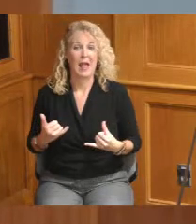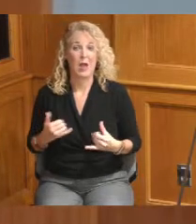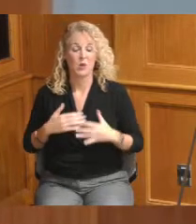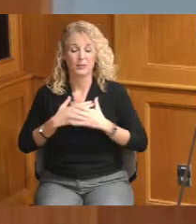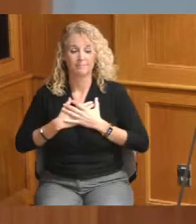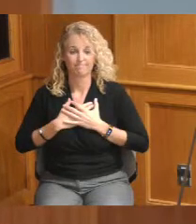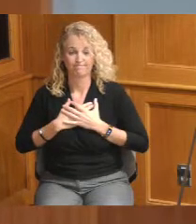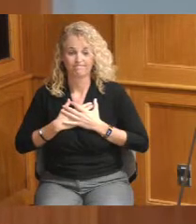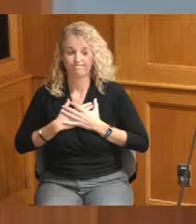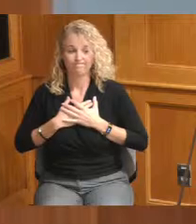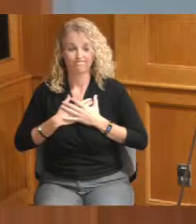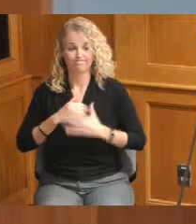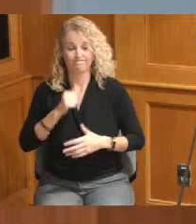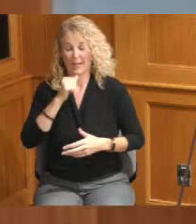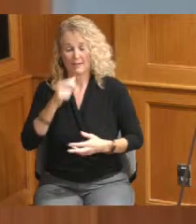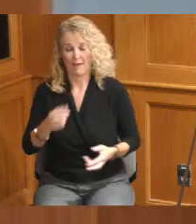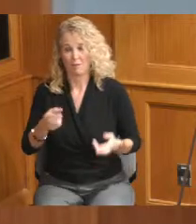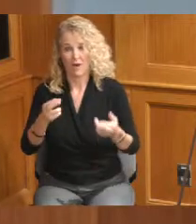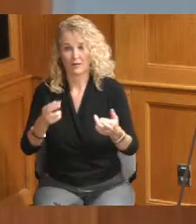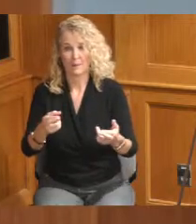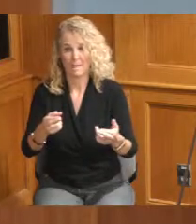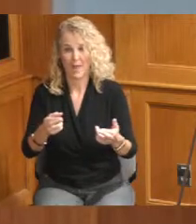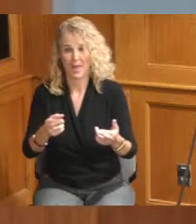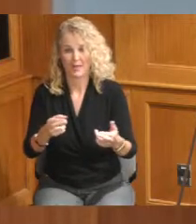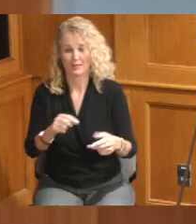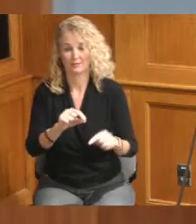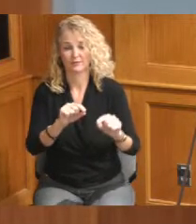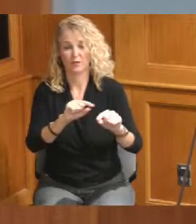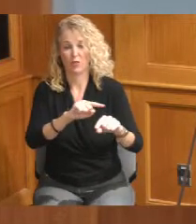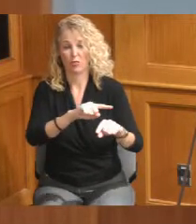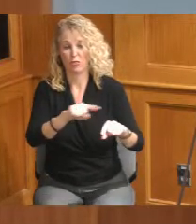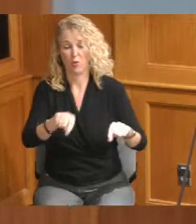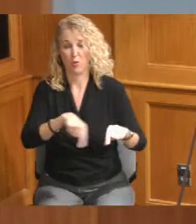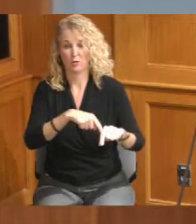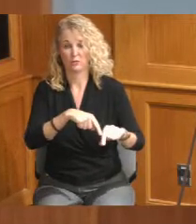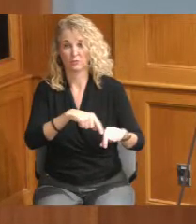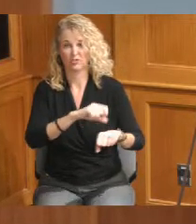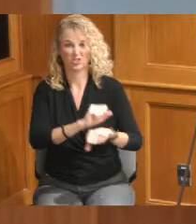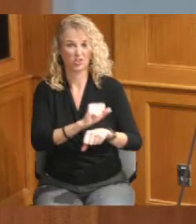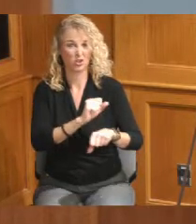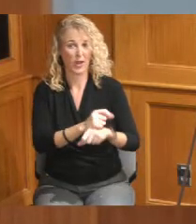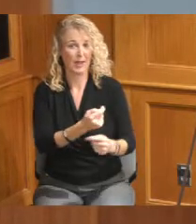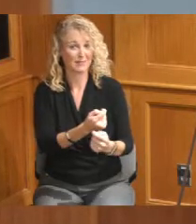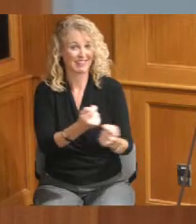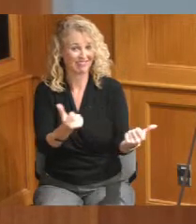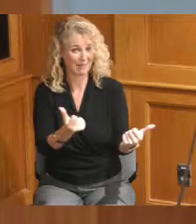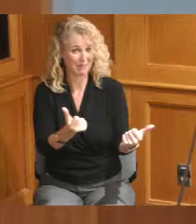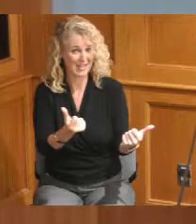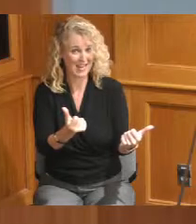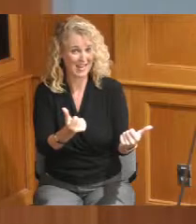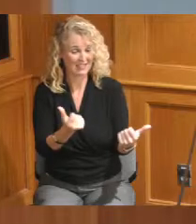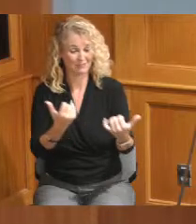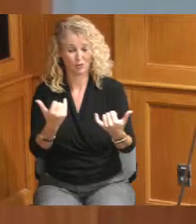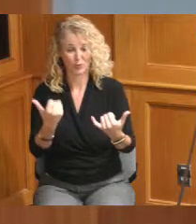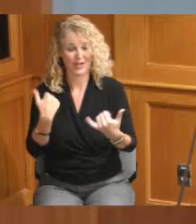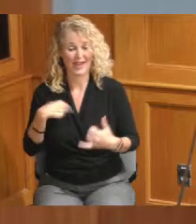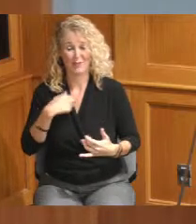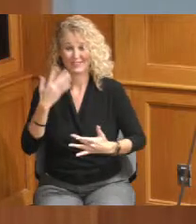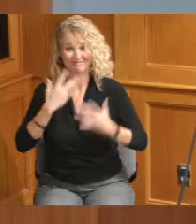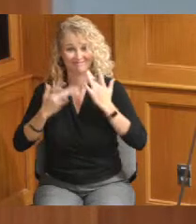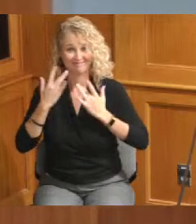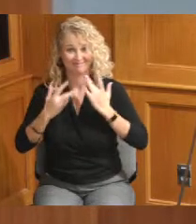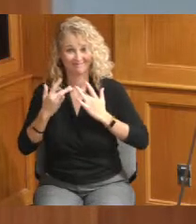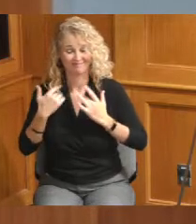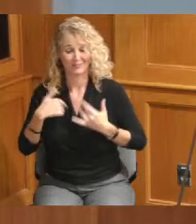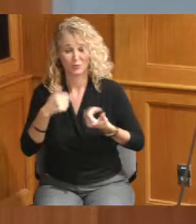not recommend that we look at eliminating any positions. We are not fully staffed. The one thing